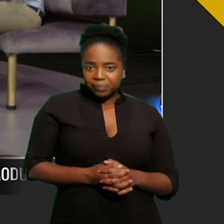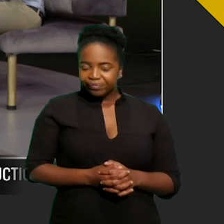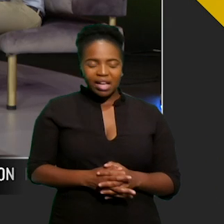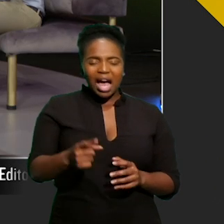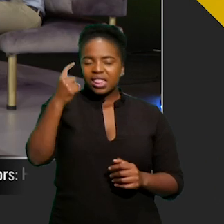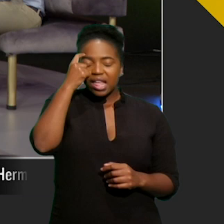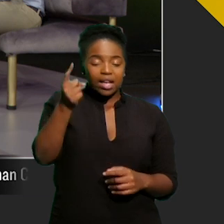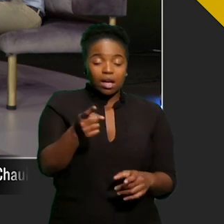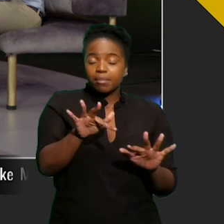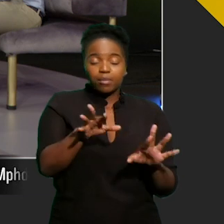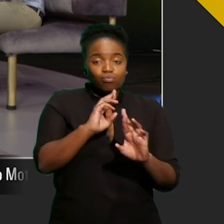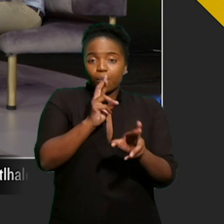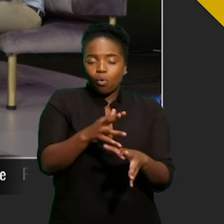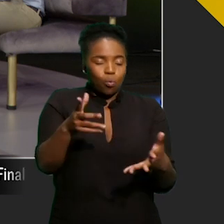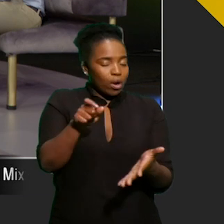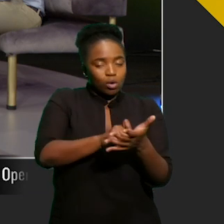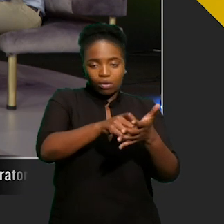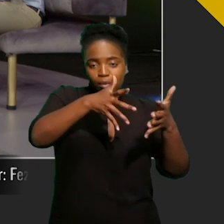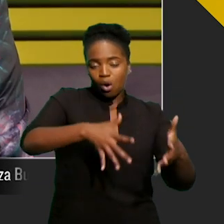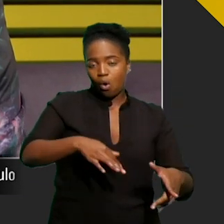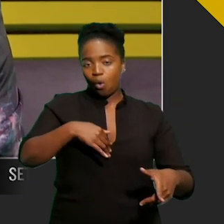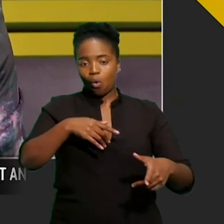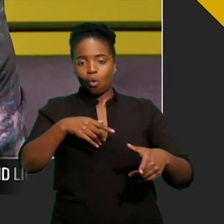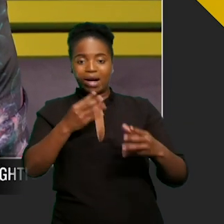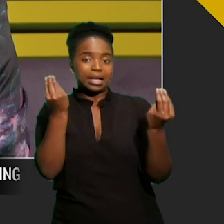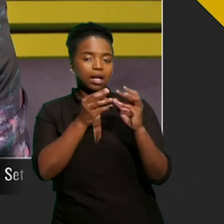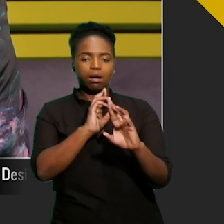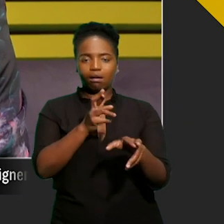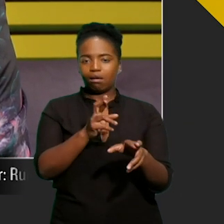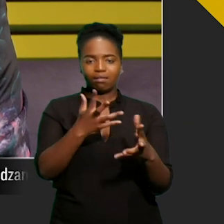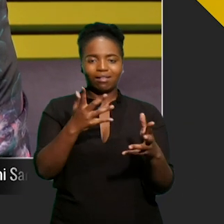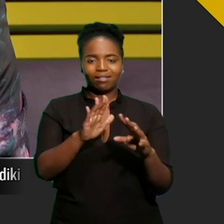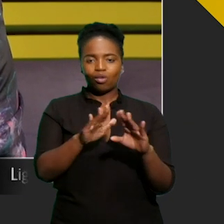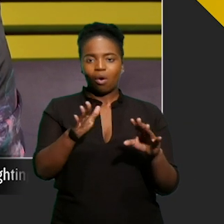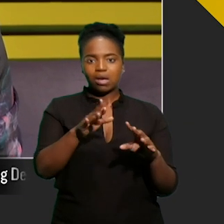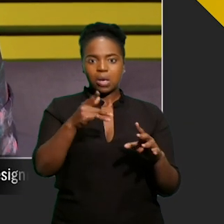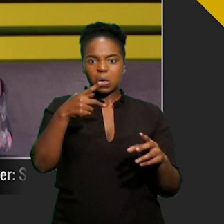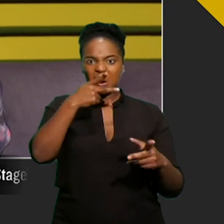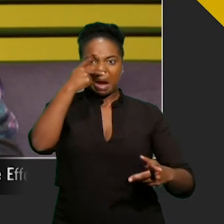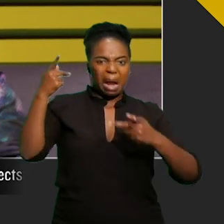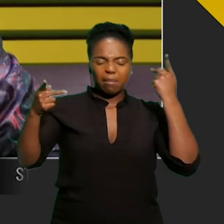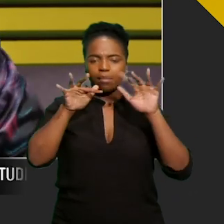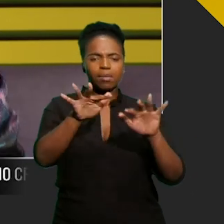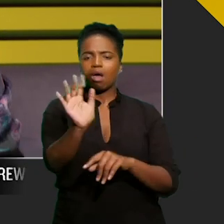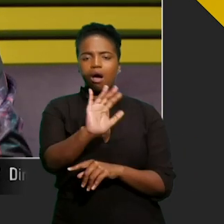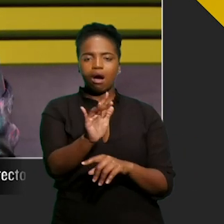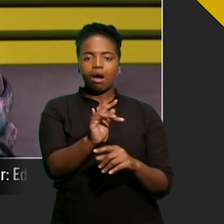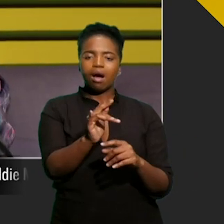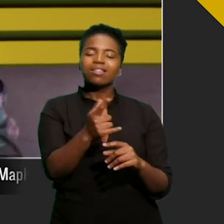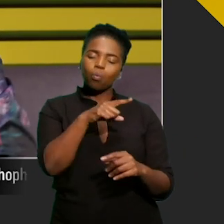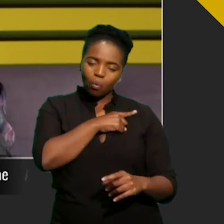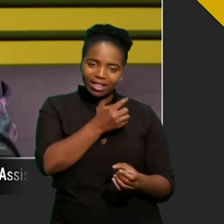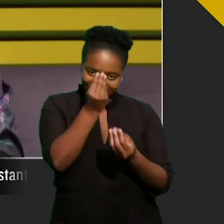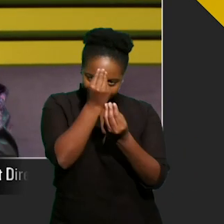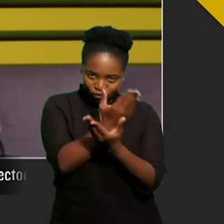look, reporters, whether they are journalists or they are commentators or whatever, they're not the enemy of the people. Of course. They're actually there to serve the community, to serve the audiences